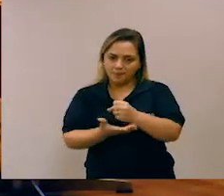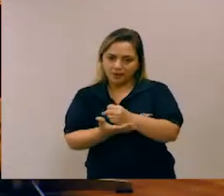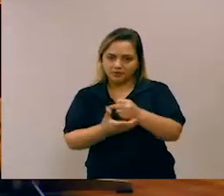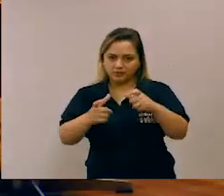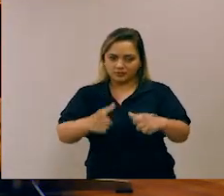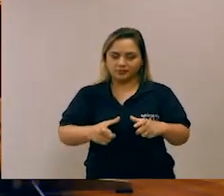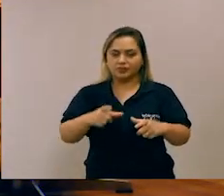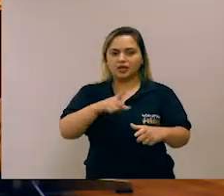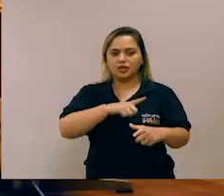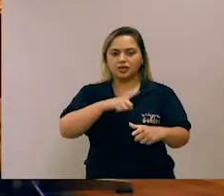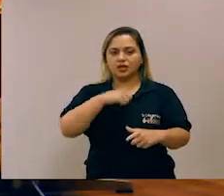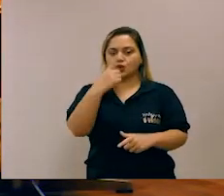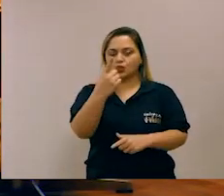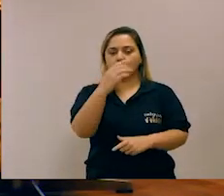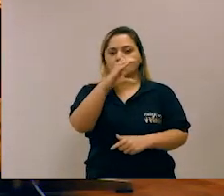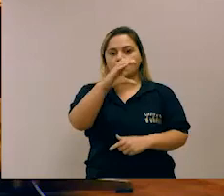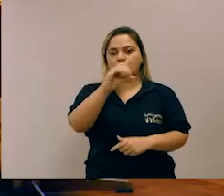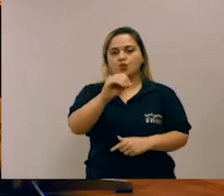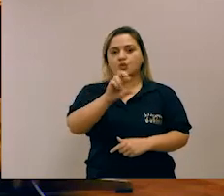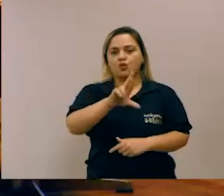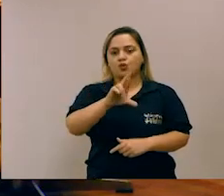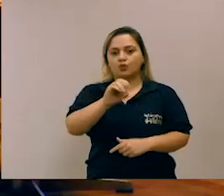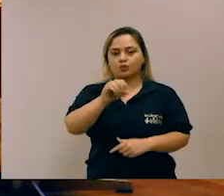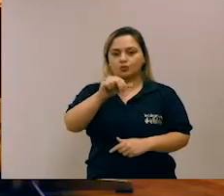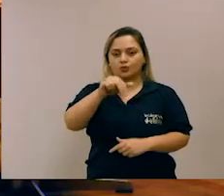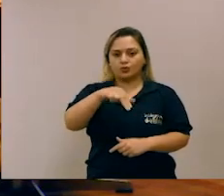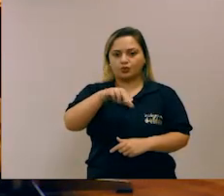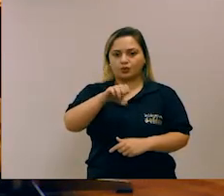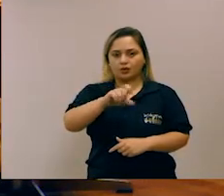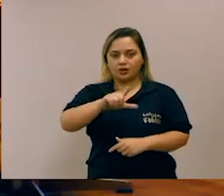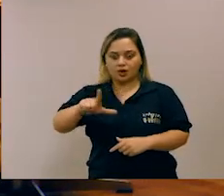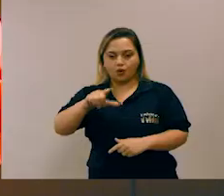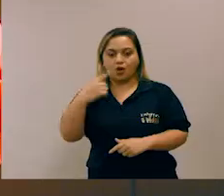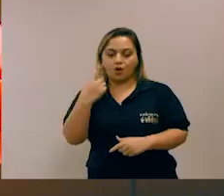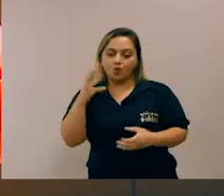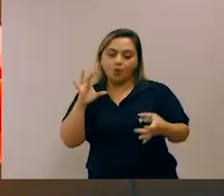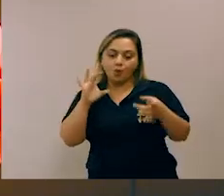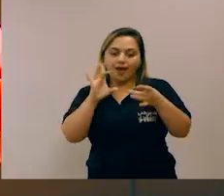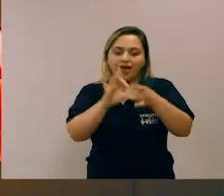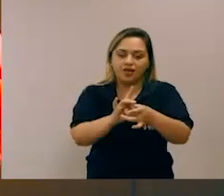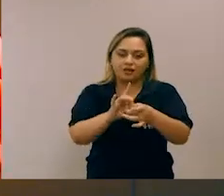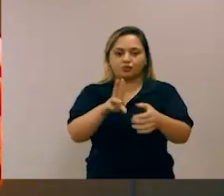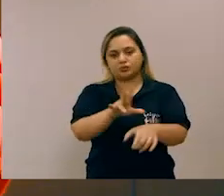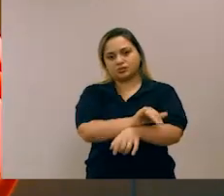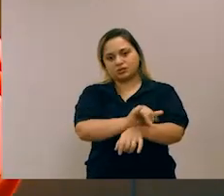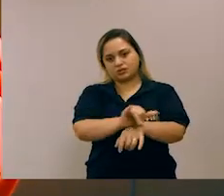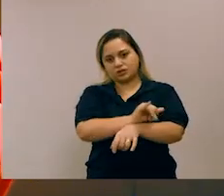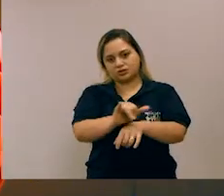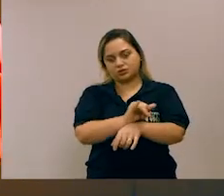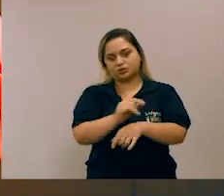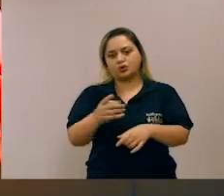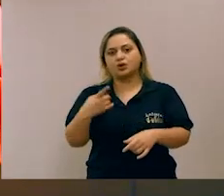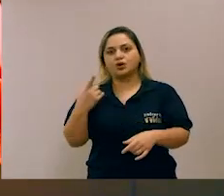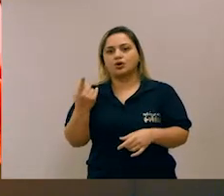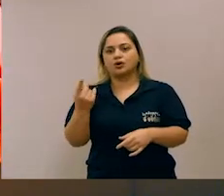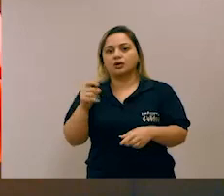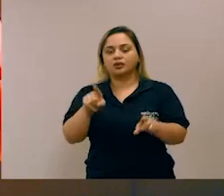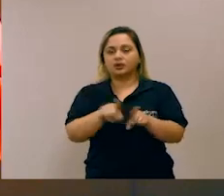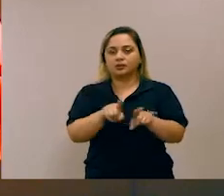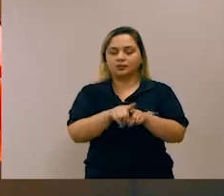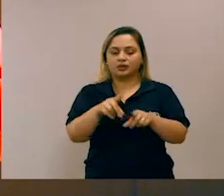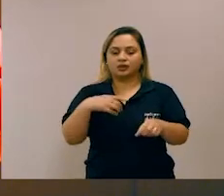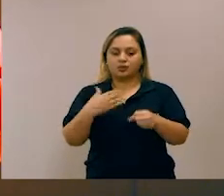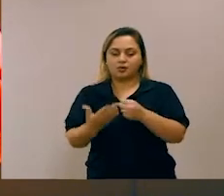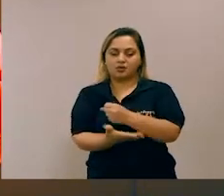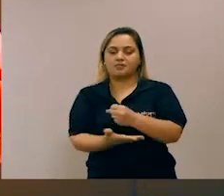we have the strategies. So I have a kernel there. And this kernel is the strategic connection between us and